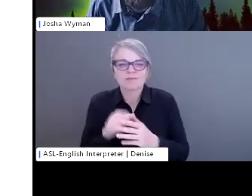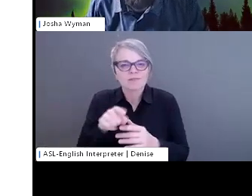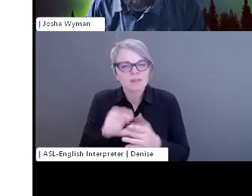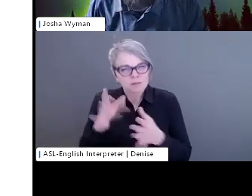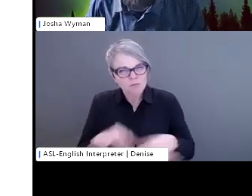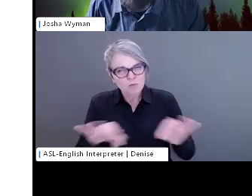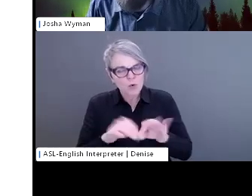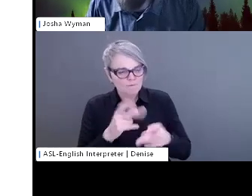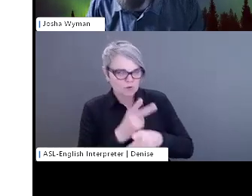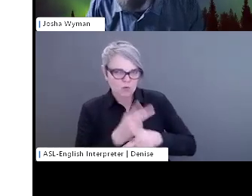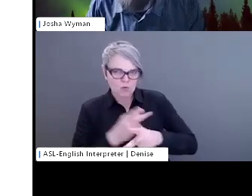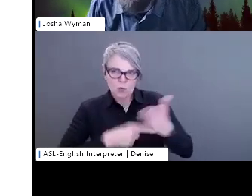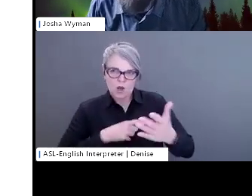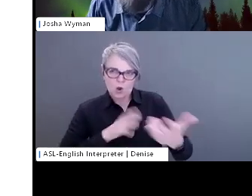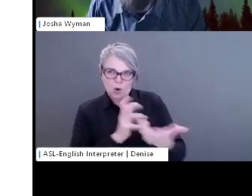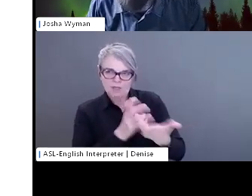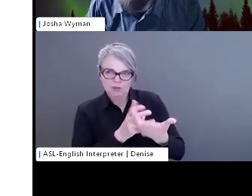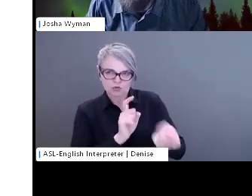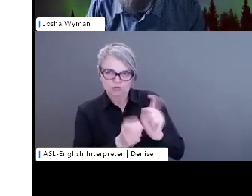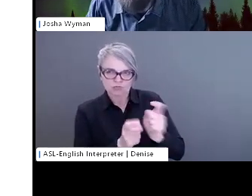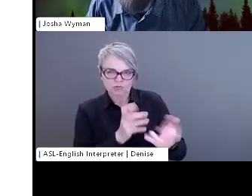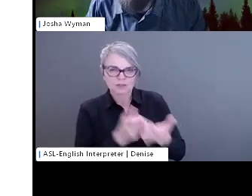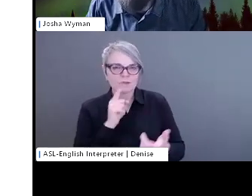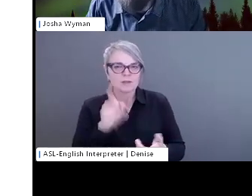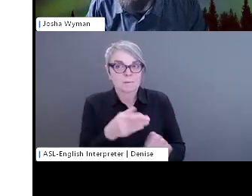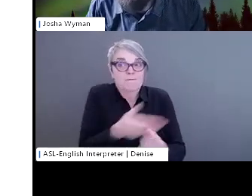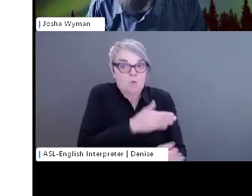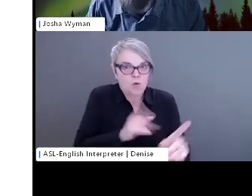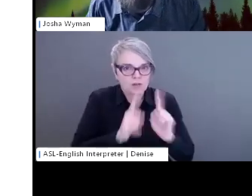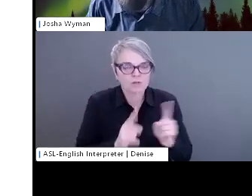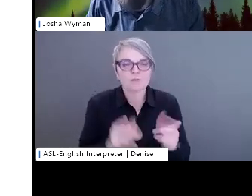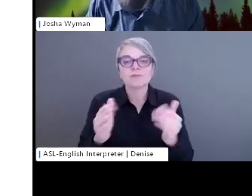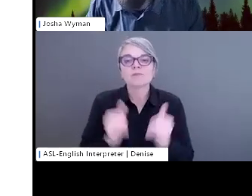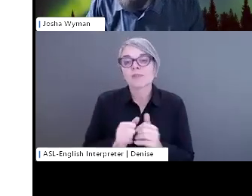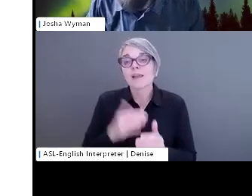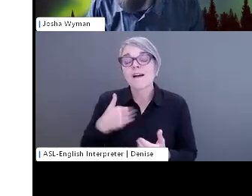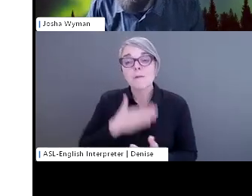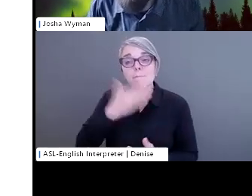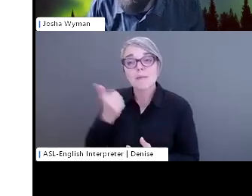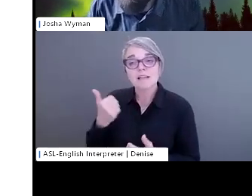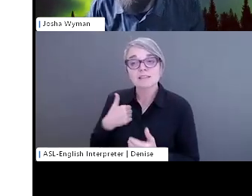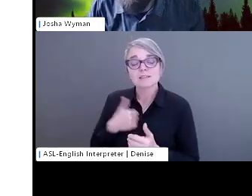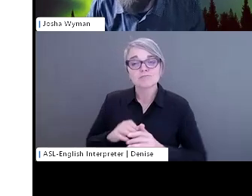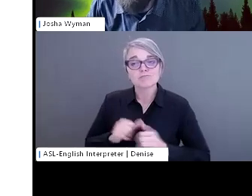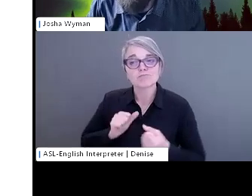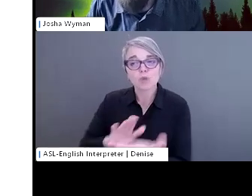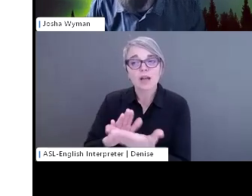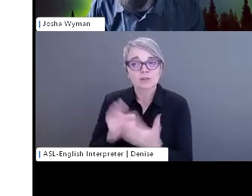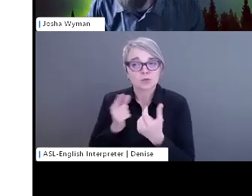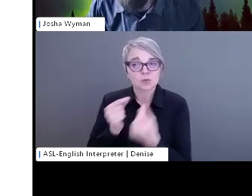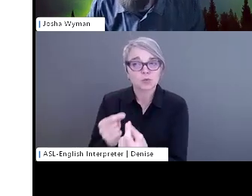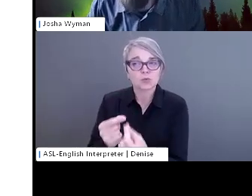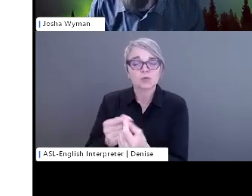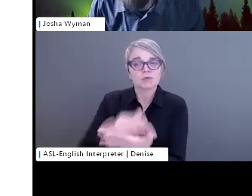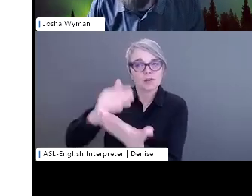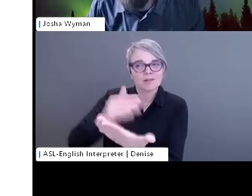interview. And then there are some best practice interviewing guidelines available. They haven't been tested in a research context,